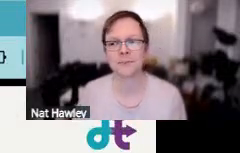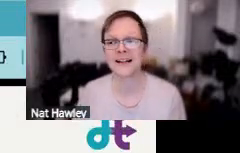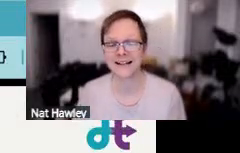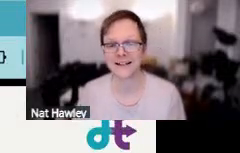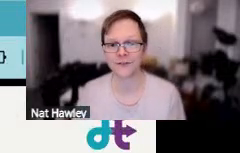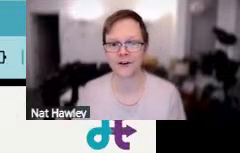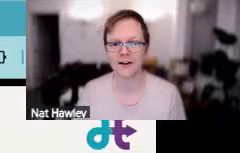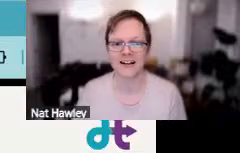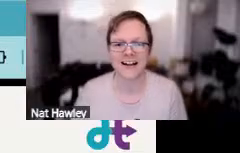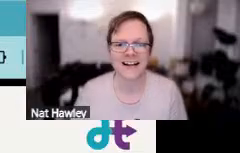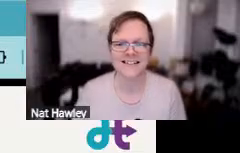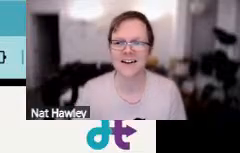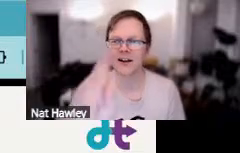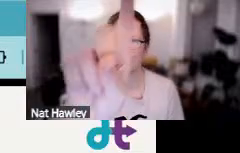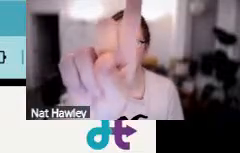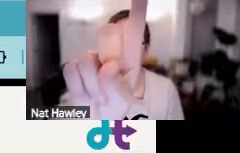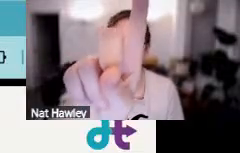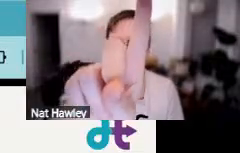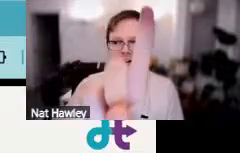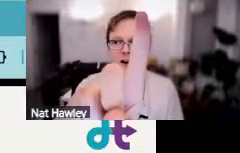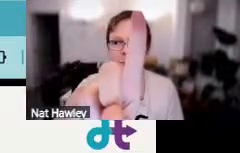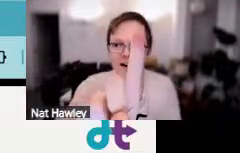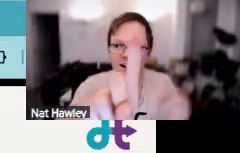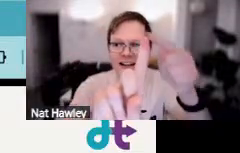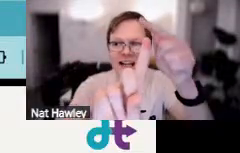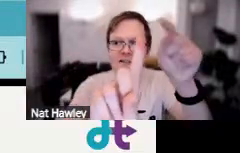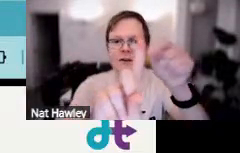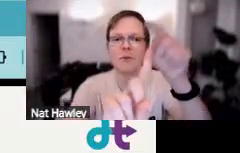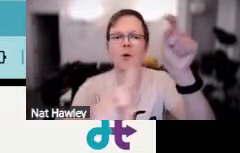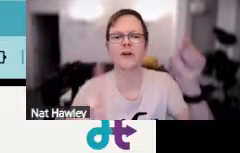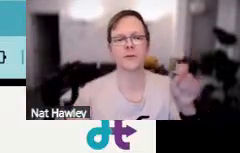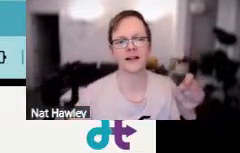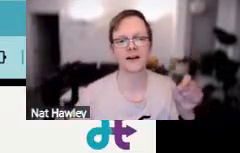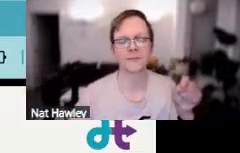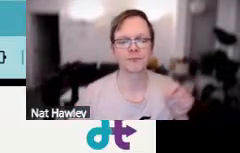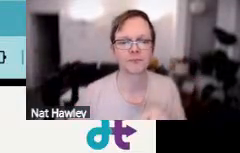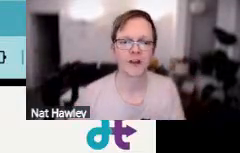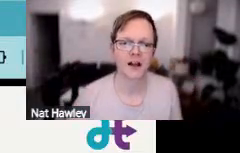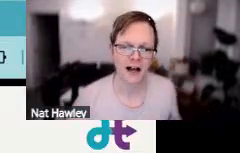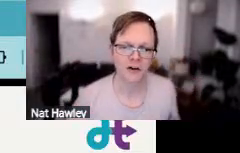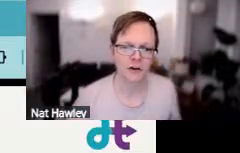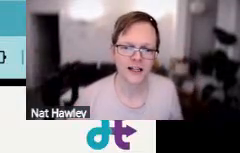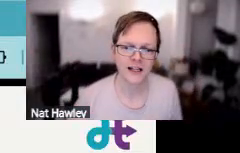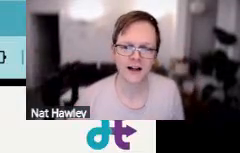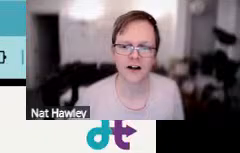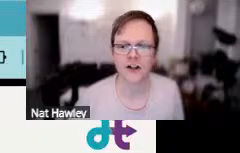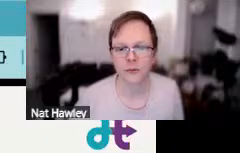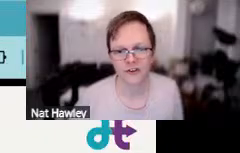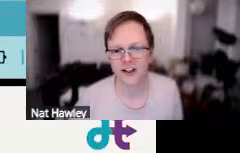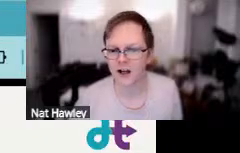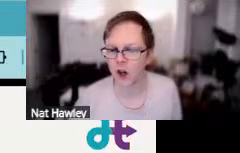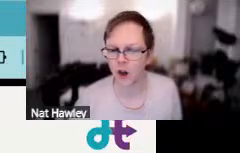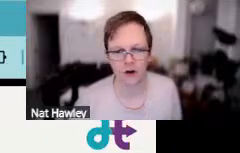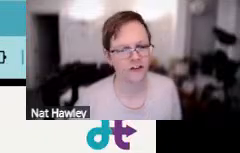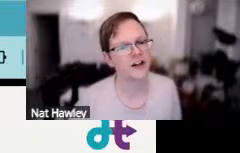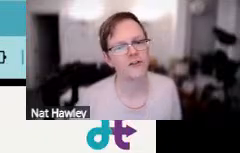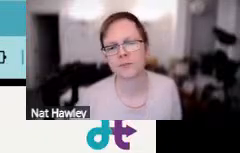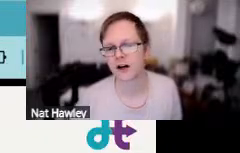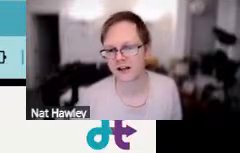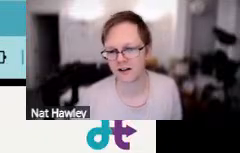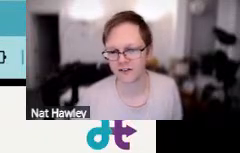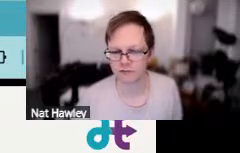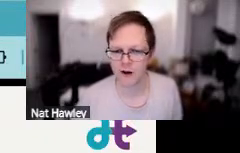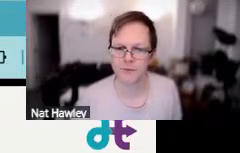is completely different. It's like your fingerprint, but like even more unique. And on here, you'll see lots of